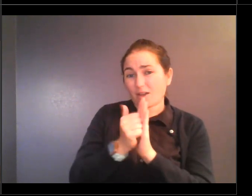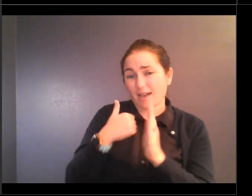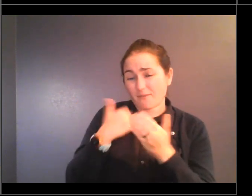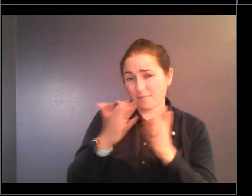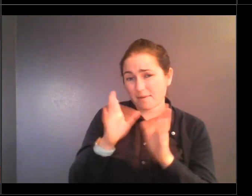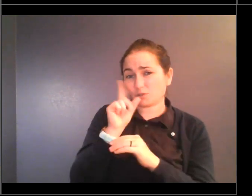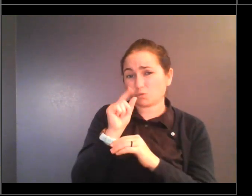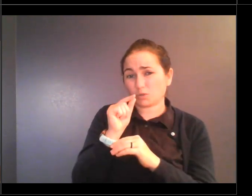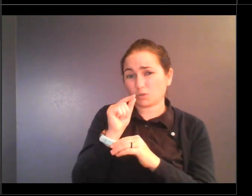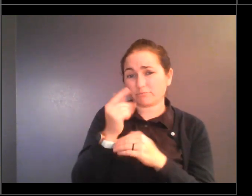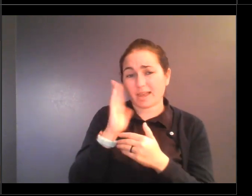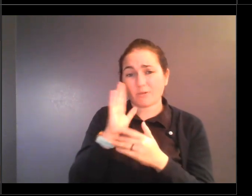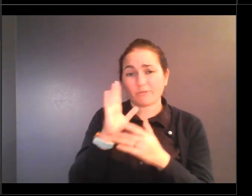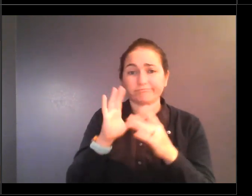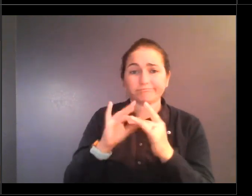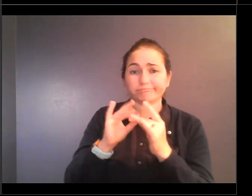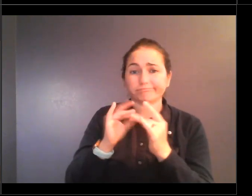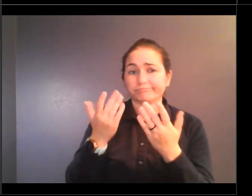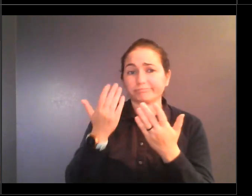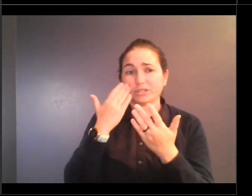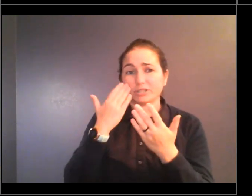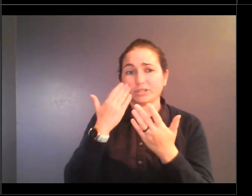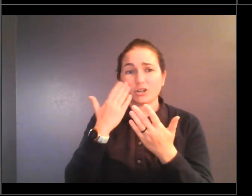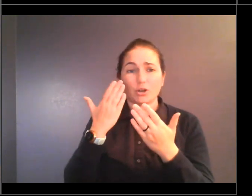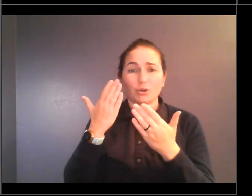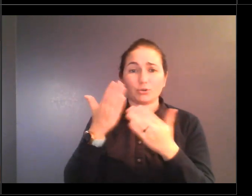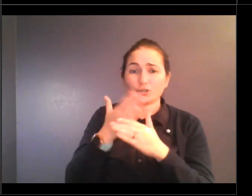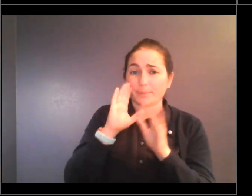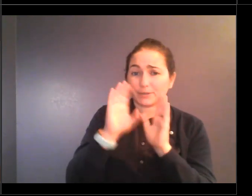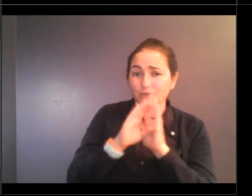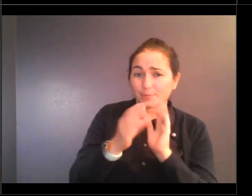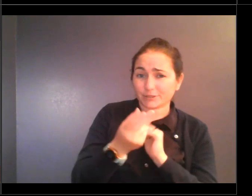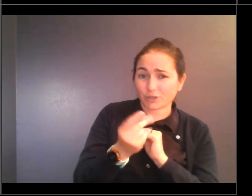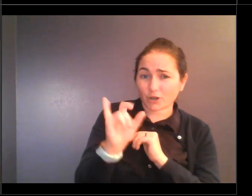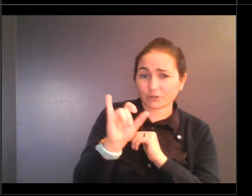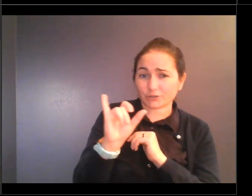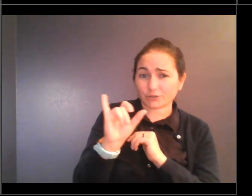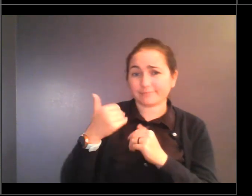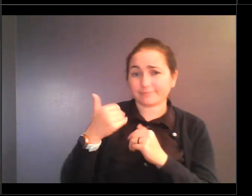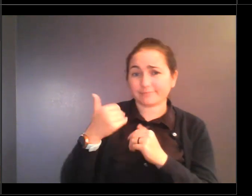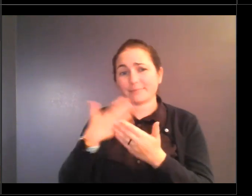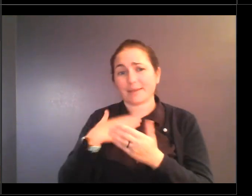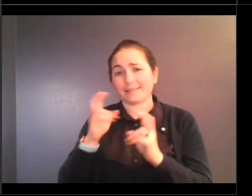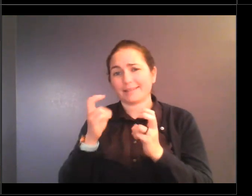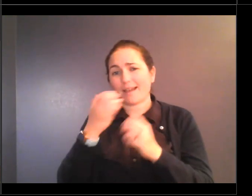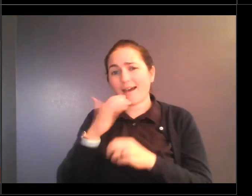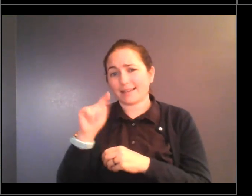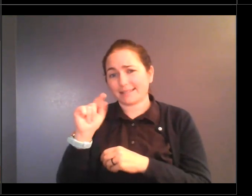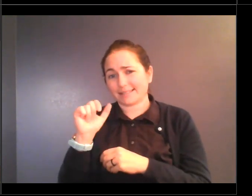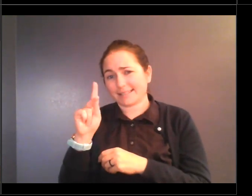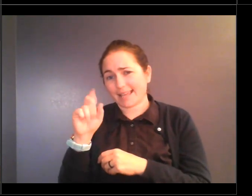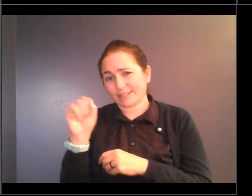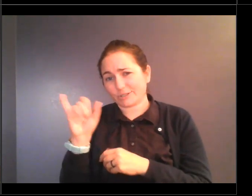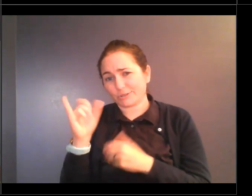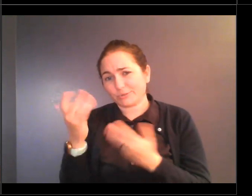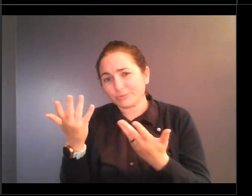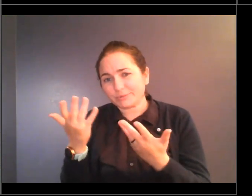and I say, you know, from share pics of my dogs, and then also have like my hot takes.